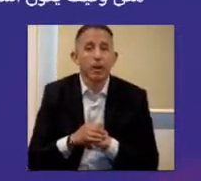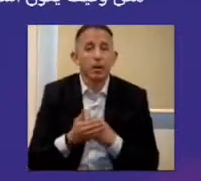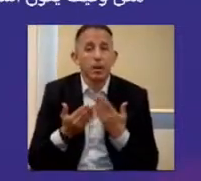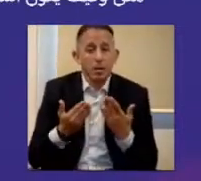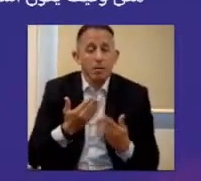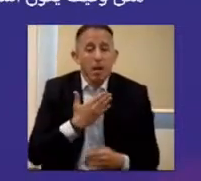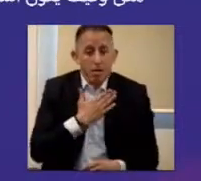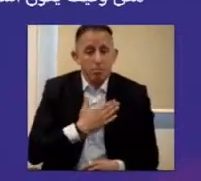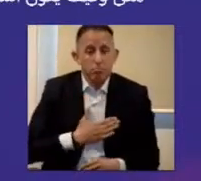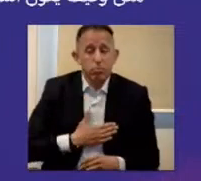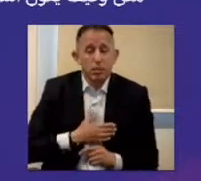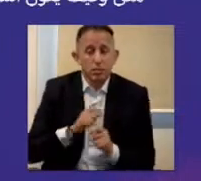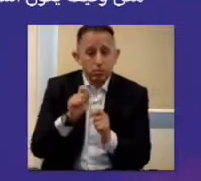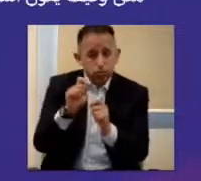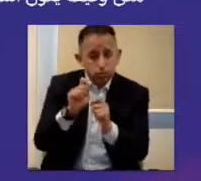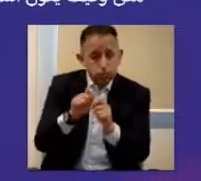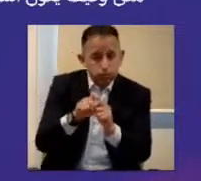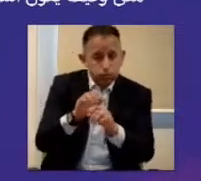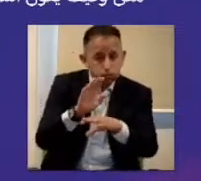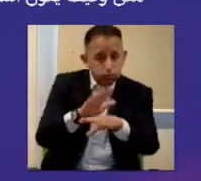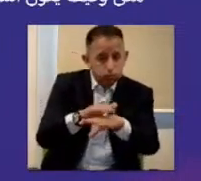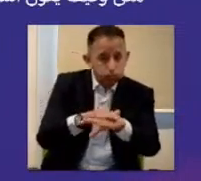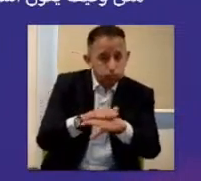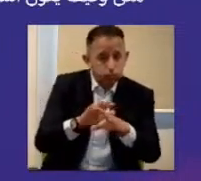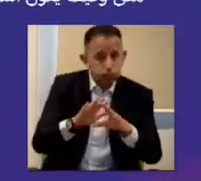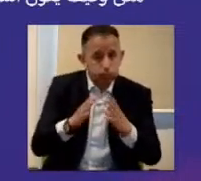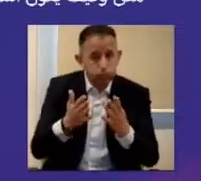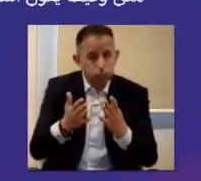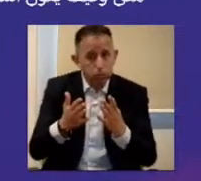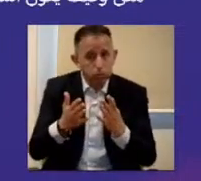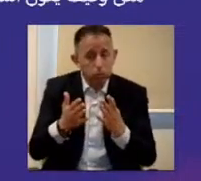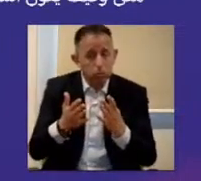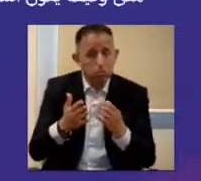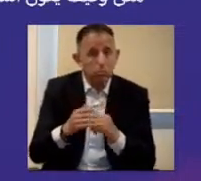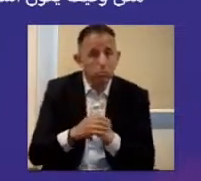would only like to remind you that this